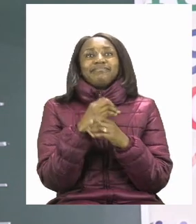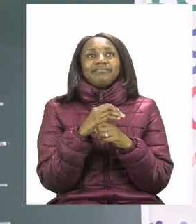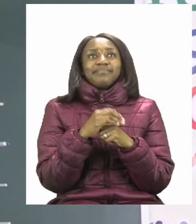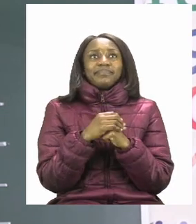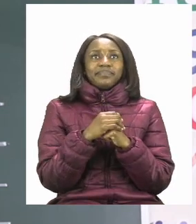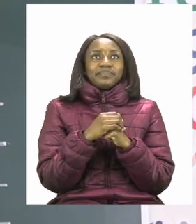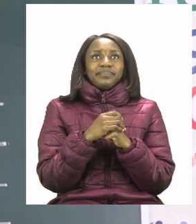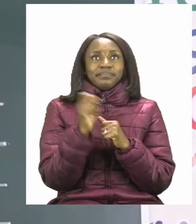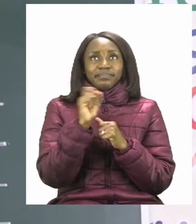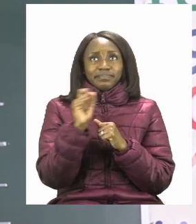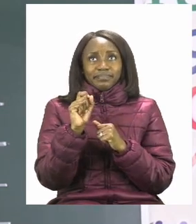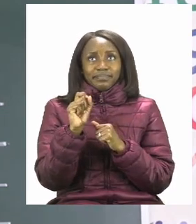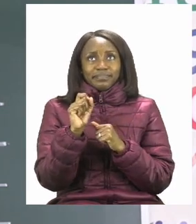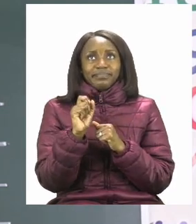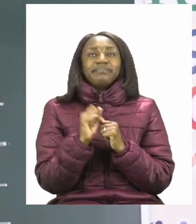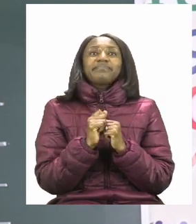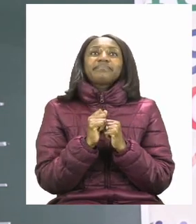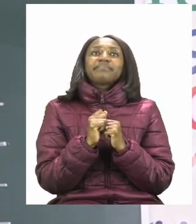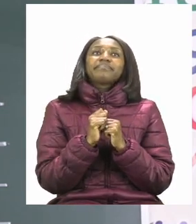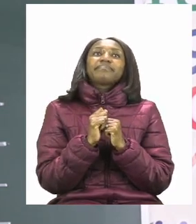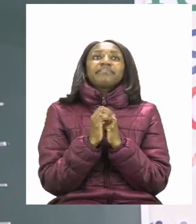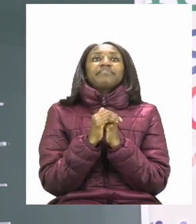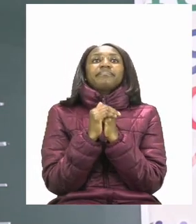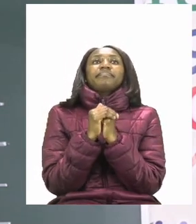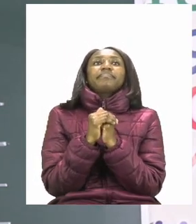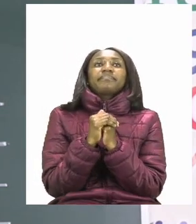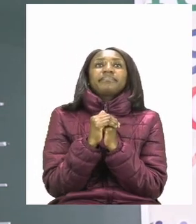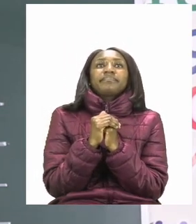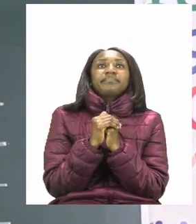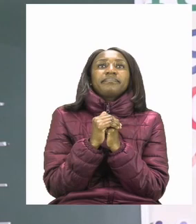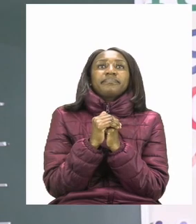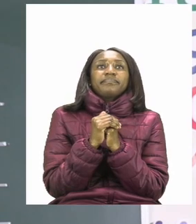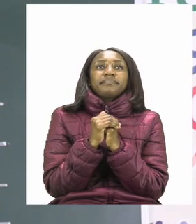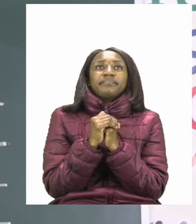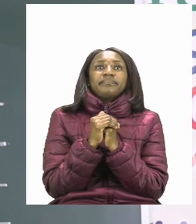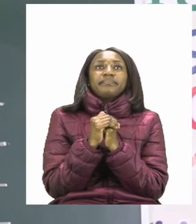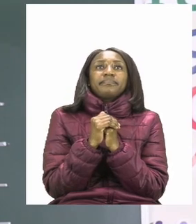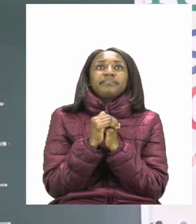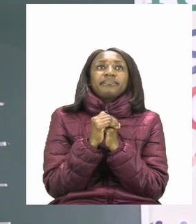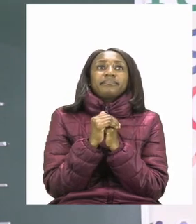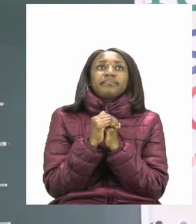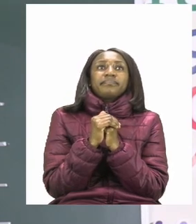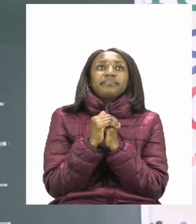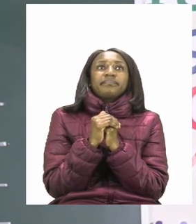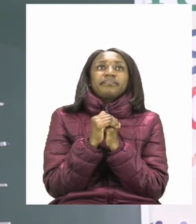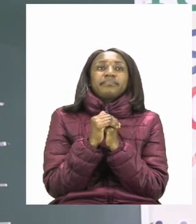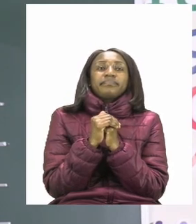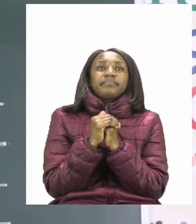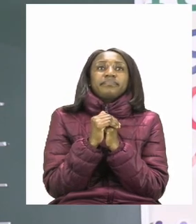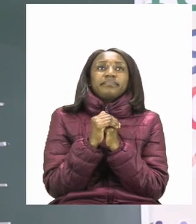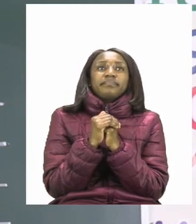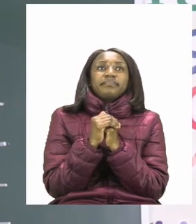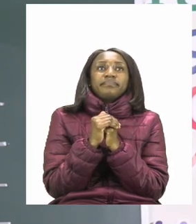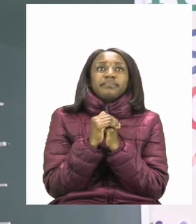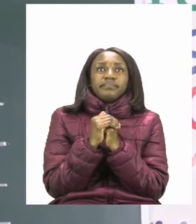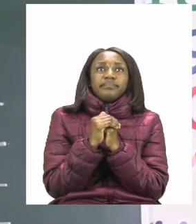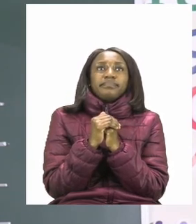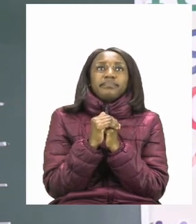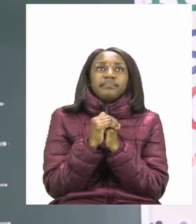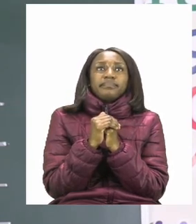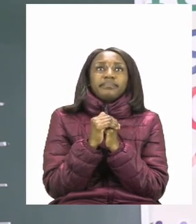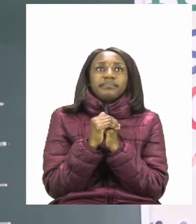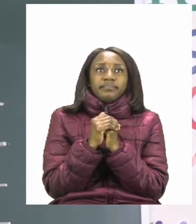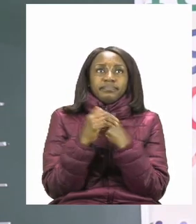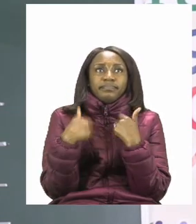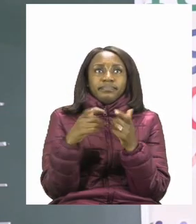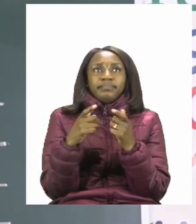going to change my color so you can see the difference between the two sentences. I'm going to start with the word